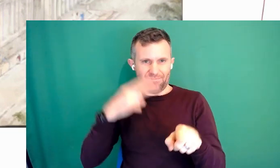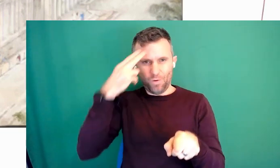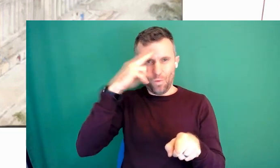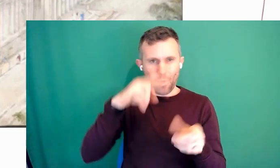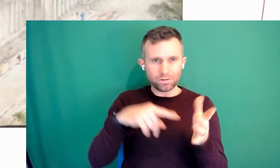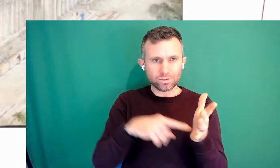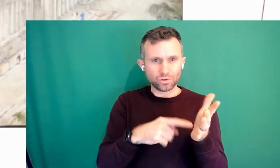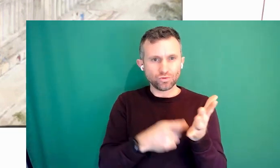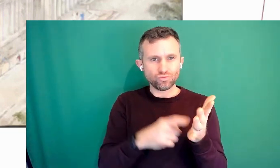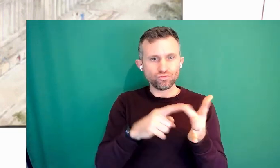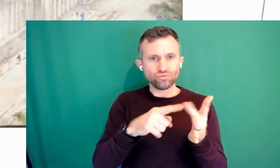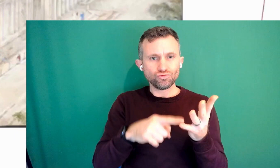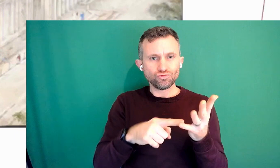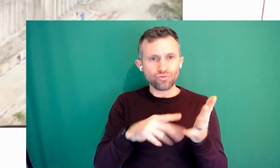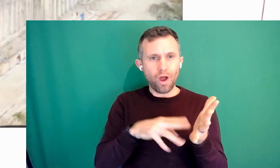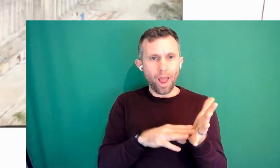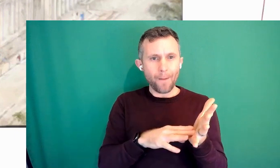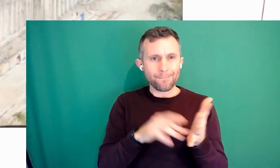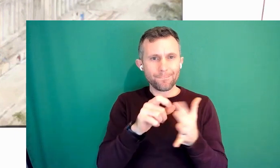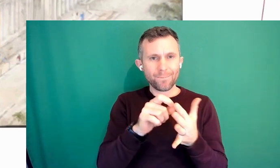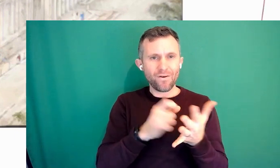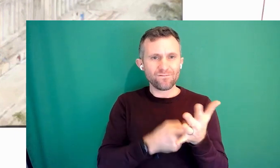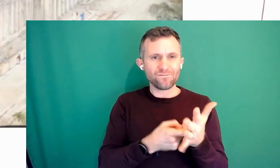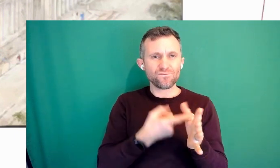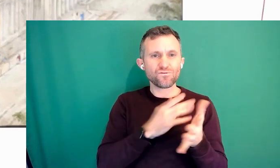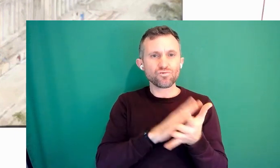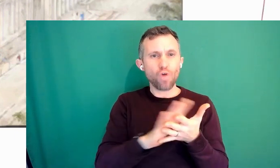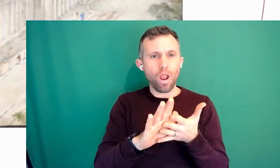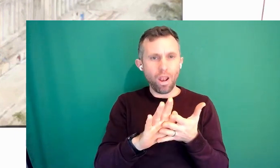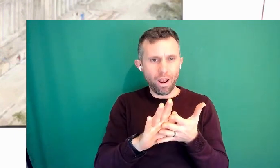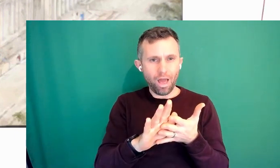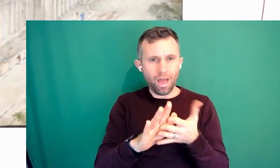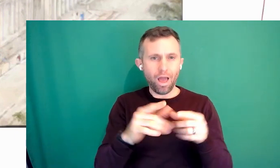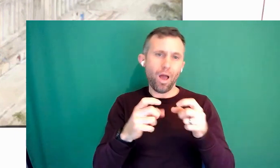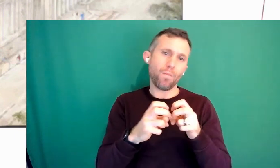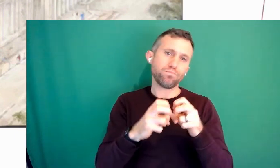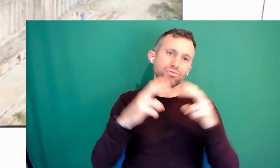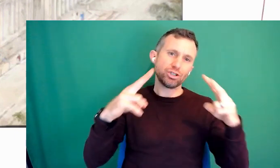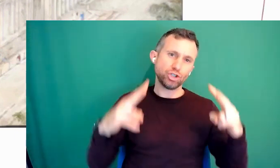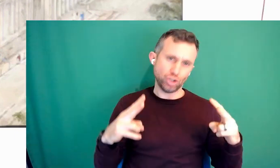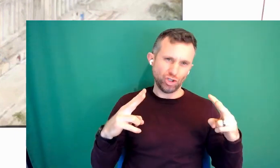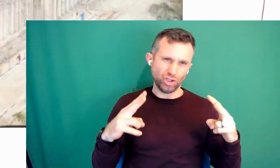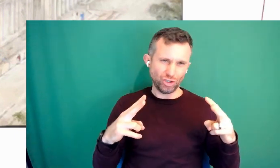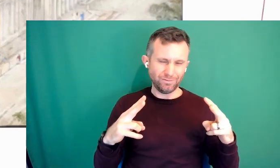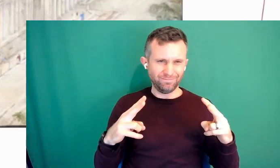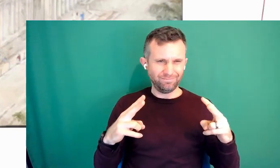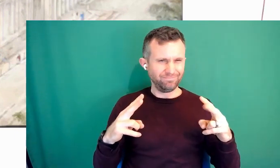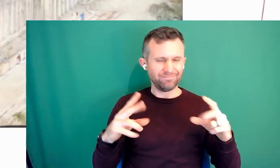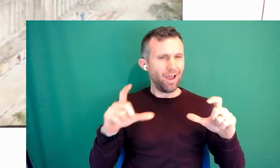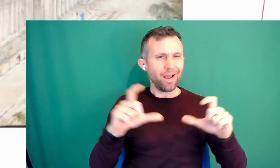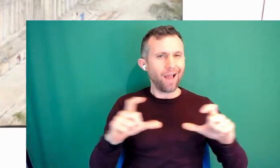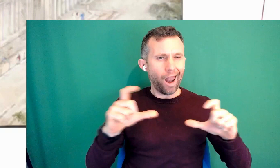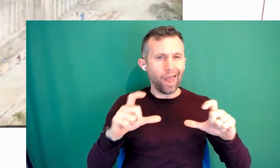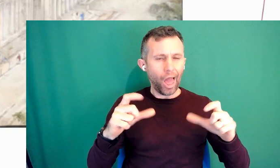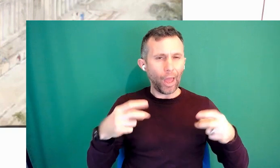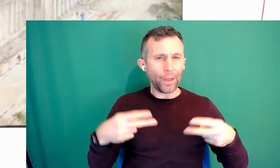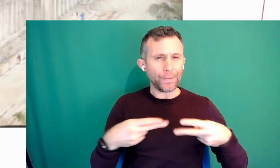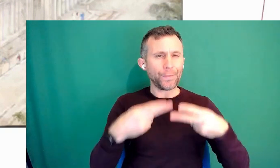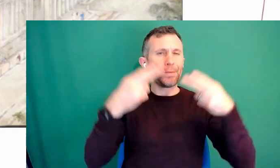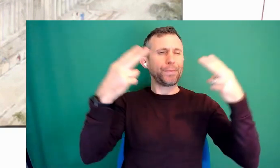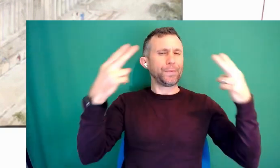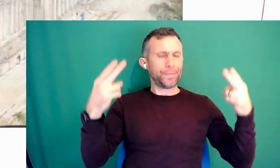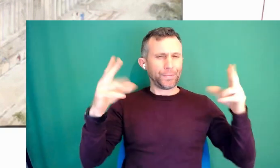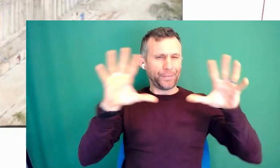around Europe, mainly Italy, for 3 years, all expenses paid. This trip had a huge influence on